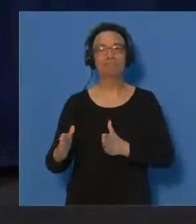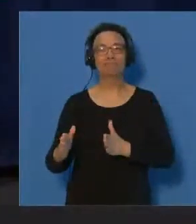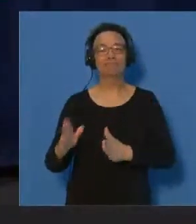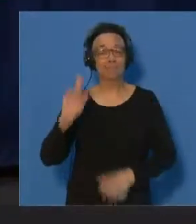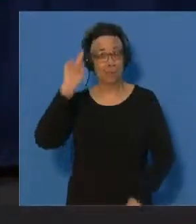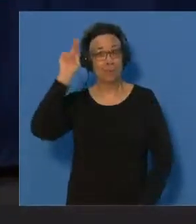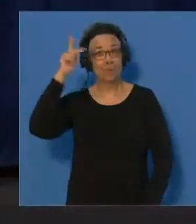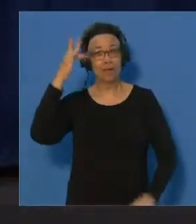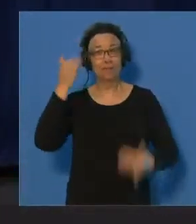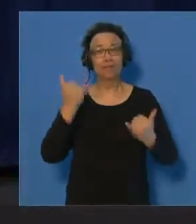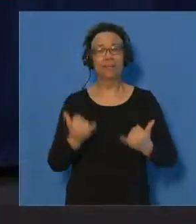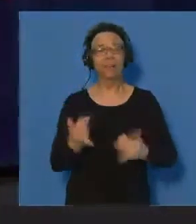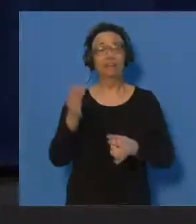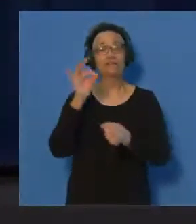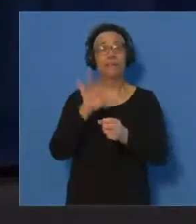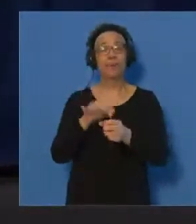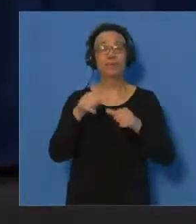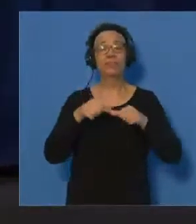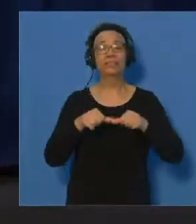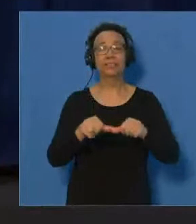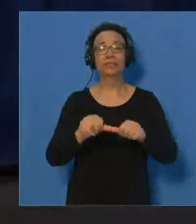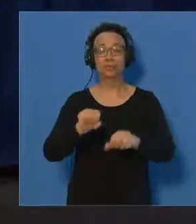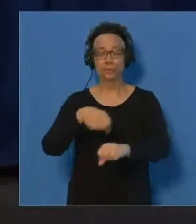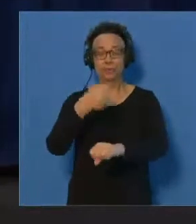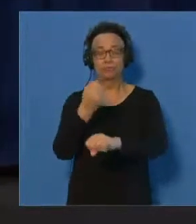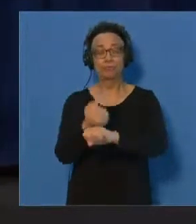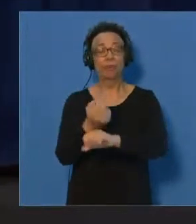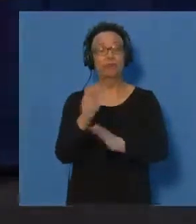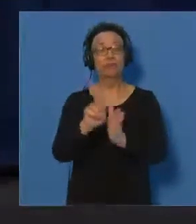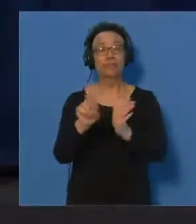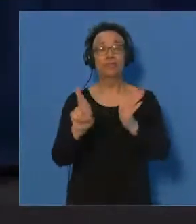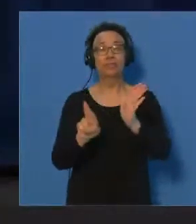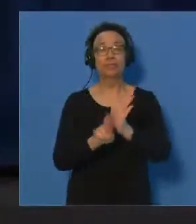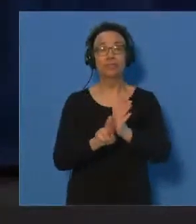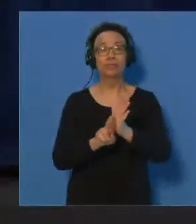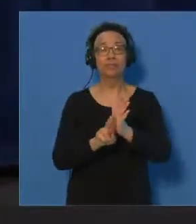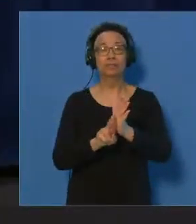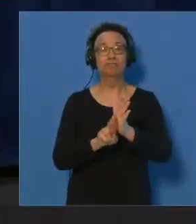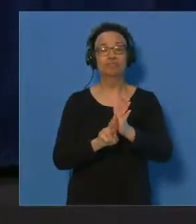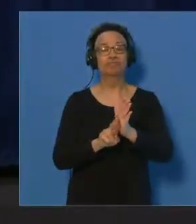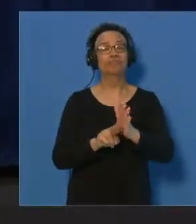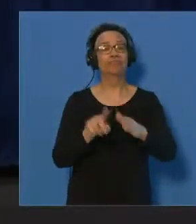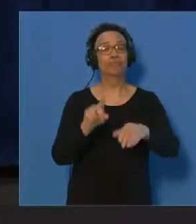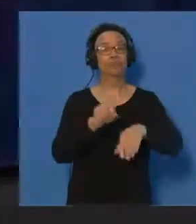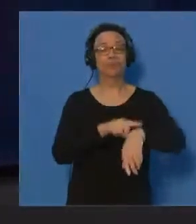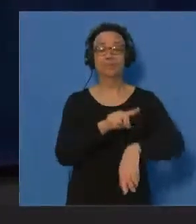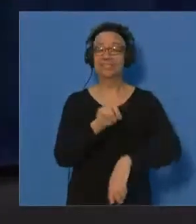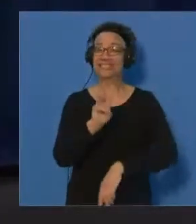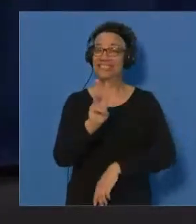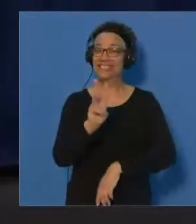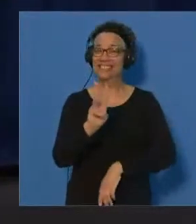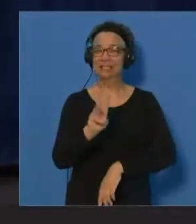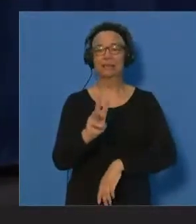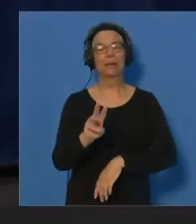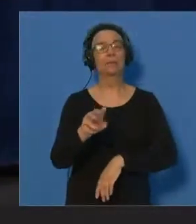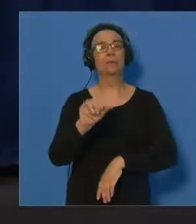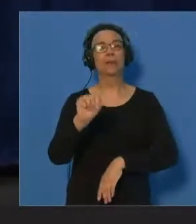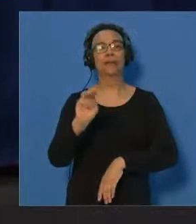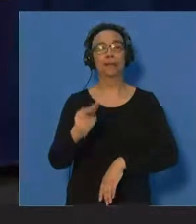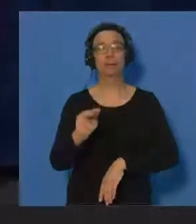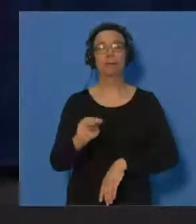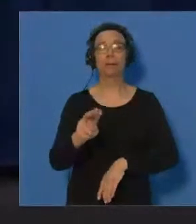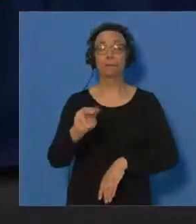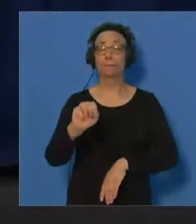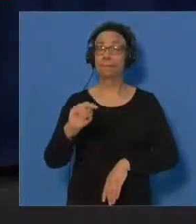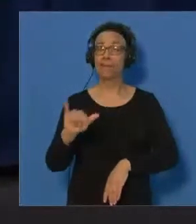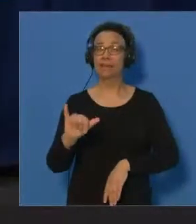Parliament today voted to continue shelter-in-place regulations until 6 a.m. on May 2nd, and